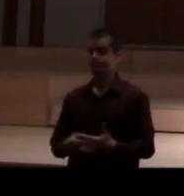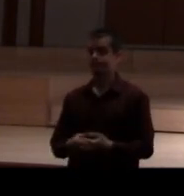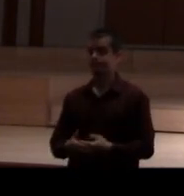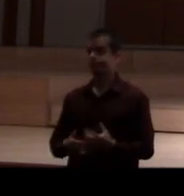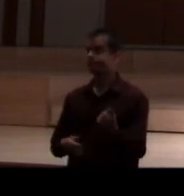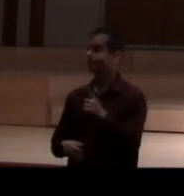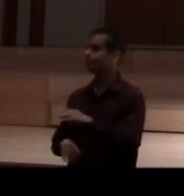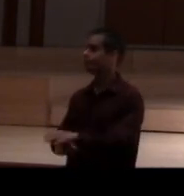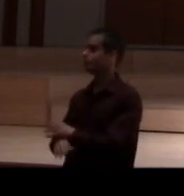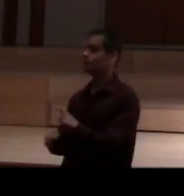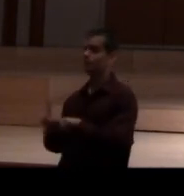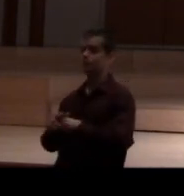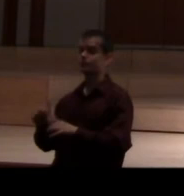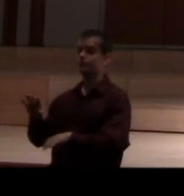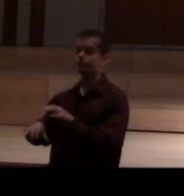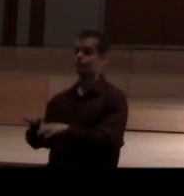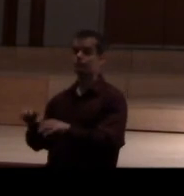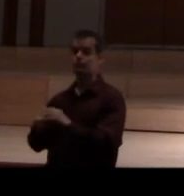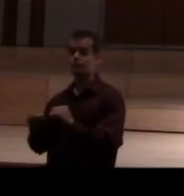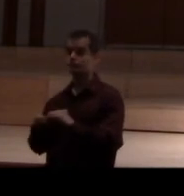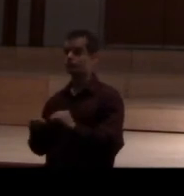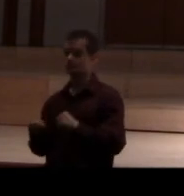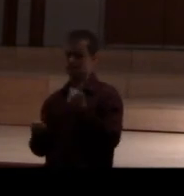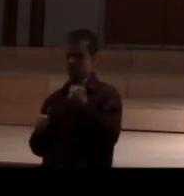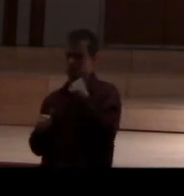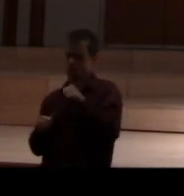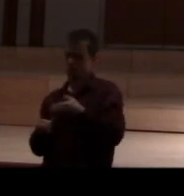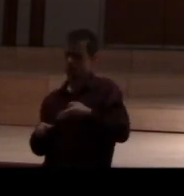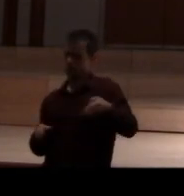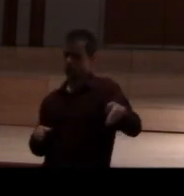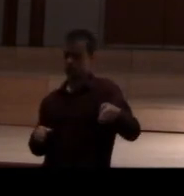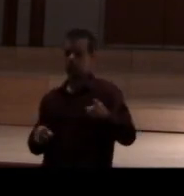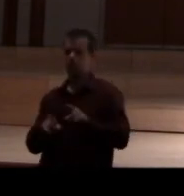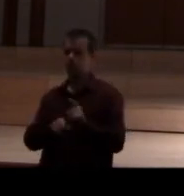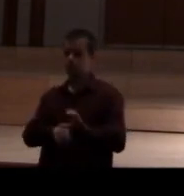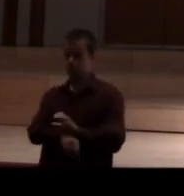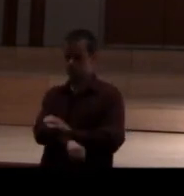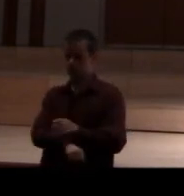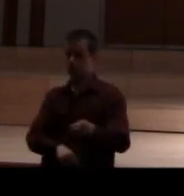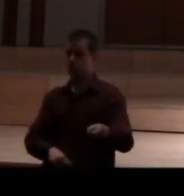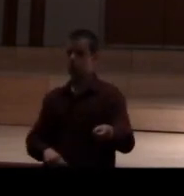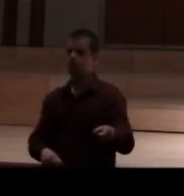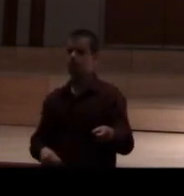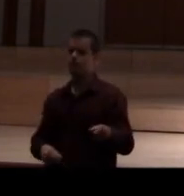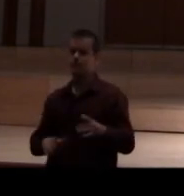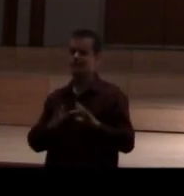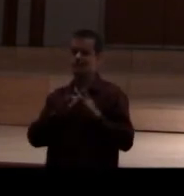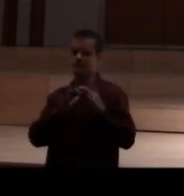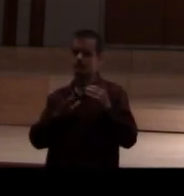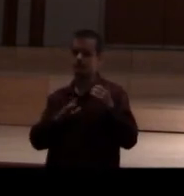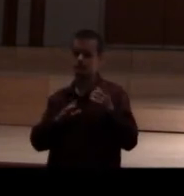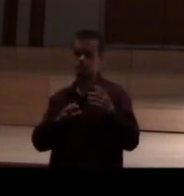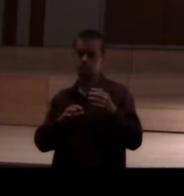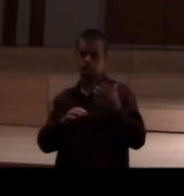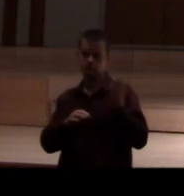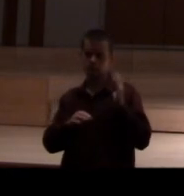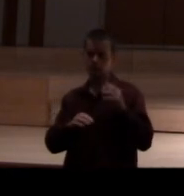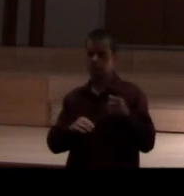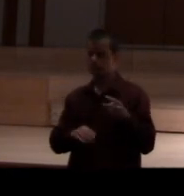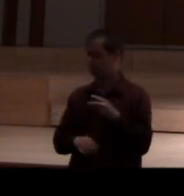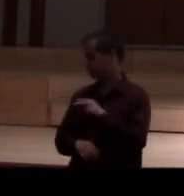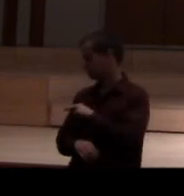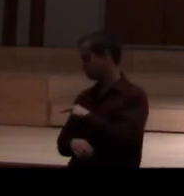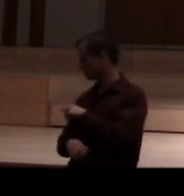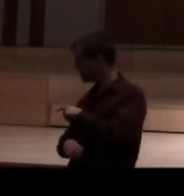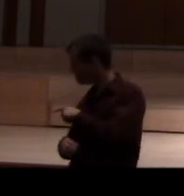would start writing stories. And I remember that the girl sitting next to me, who was also on the computer, I think she had gone on the internet or something a long time ago, and she said, "You're